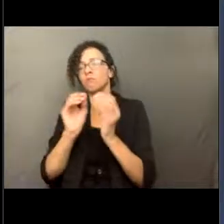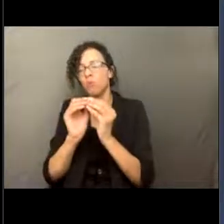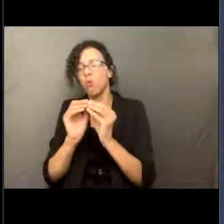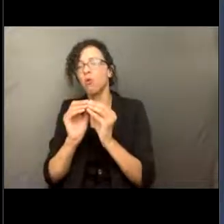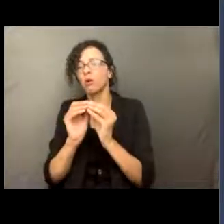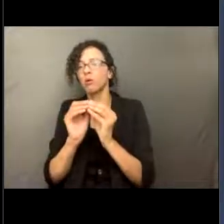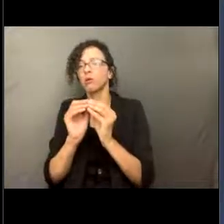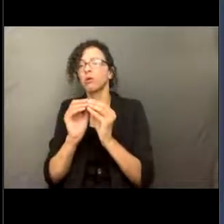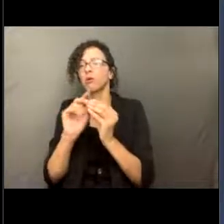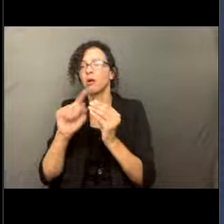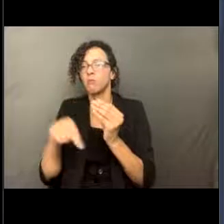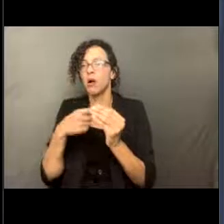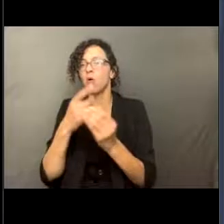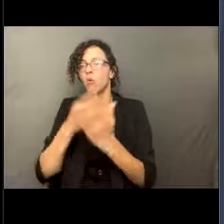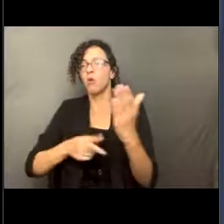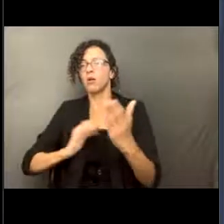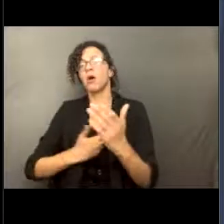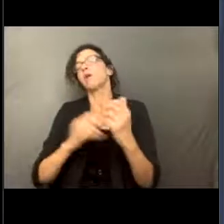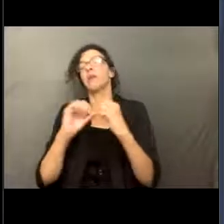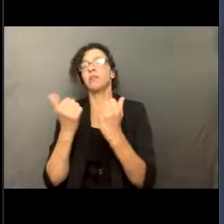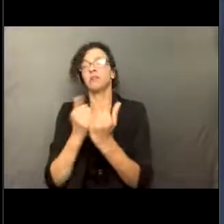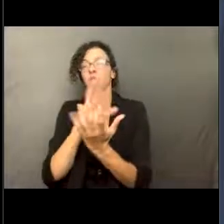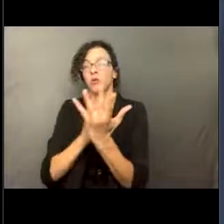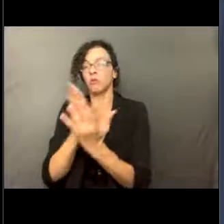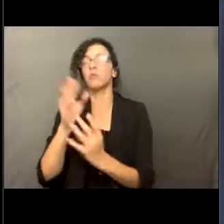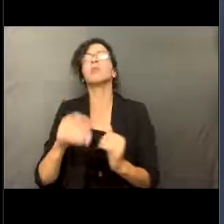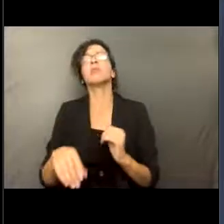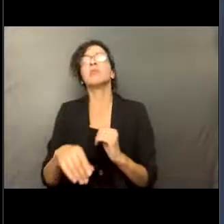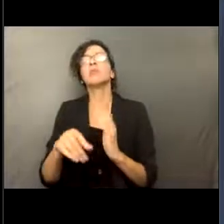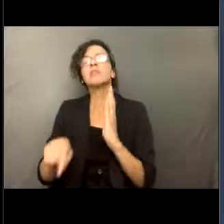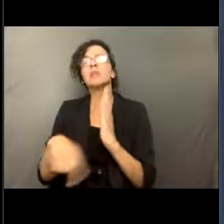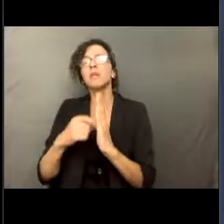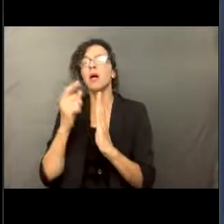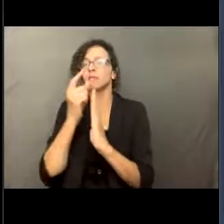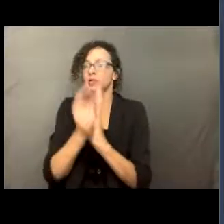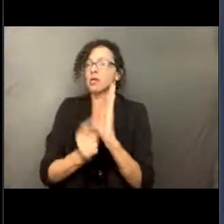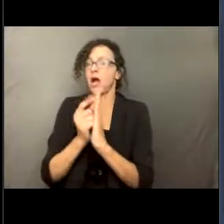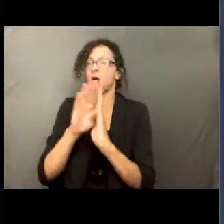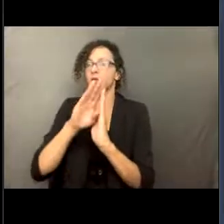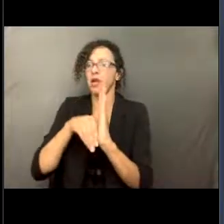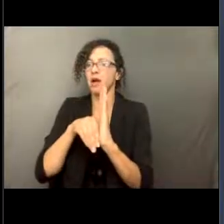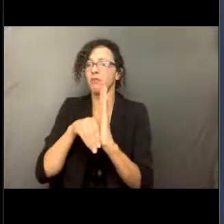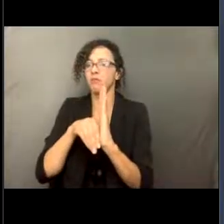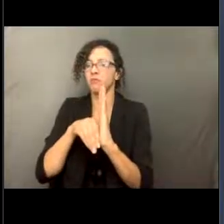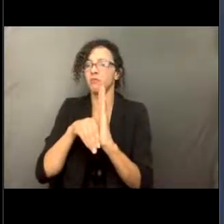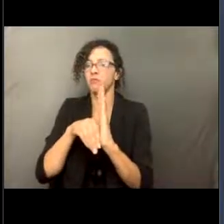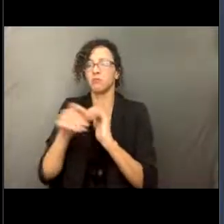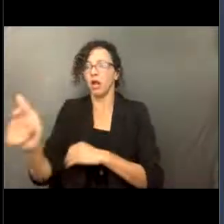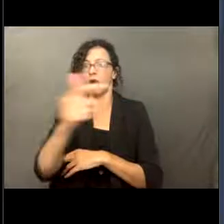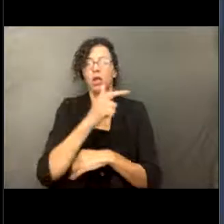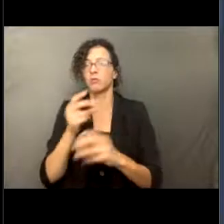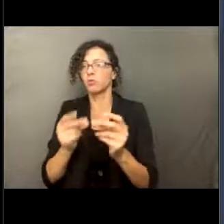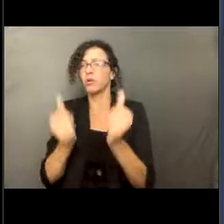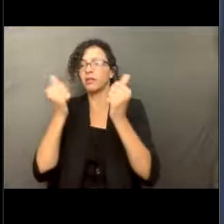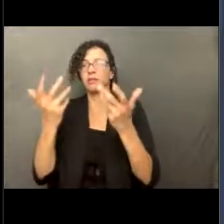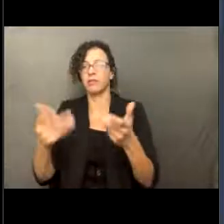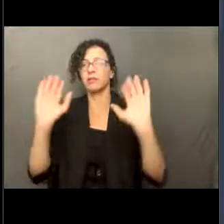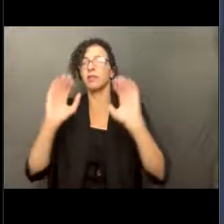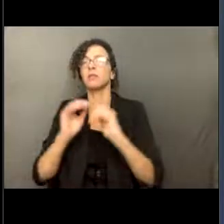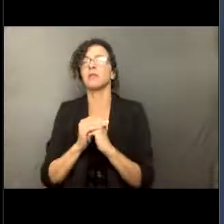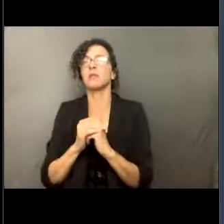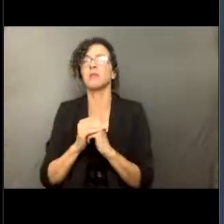and a half can go by very quickly. And so how do we circle back to making sure that one, you know, we heard them